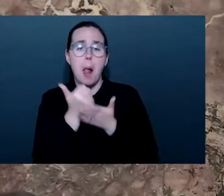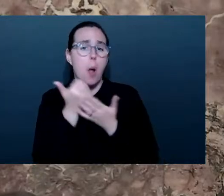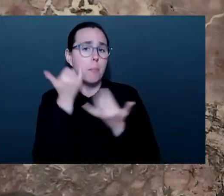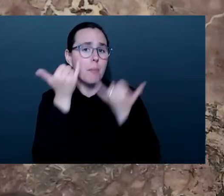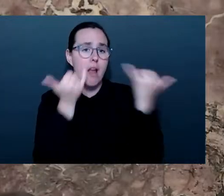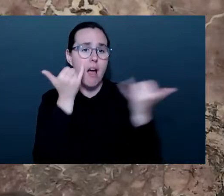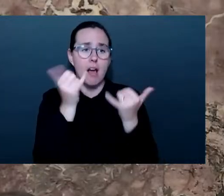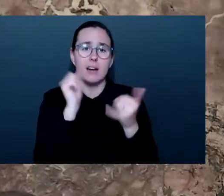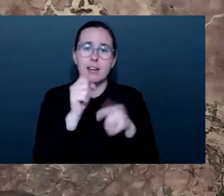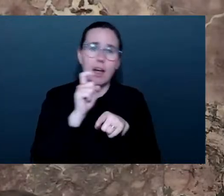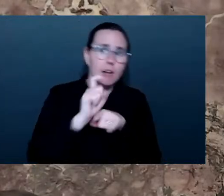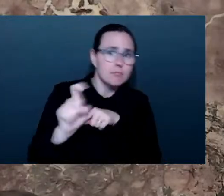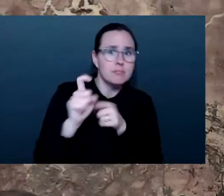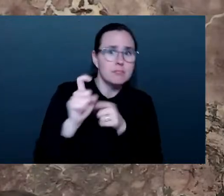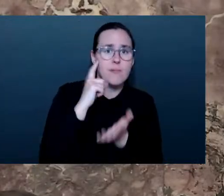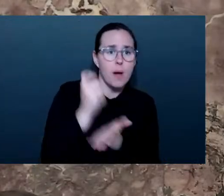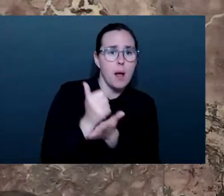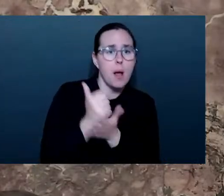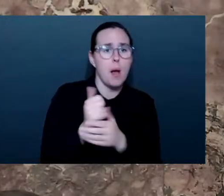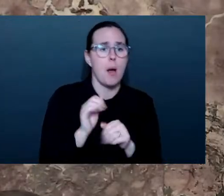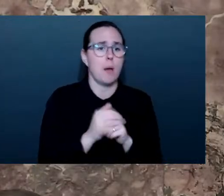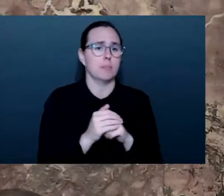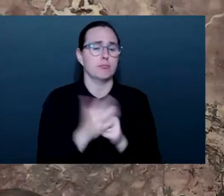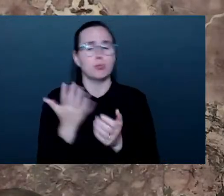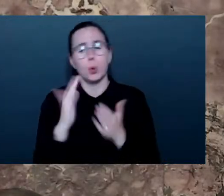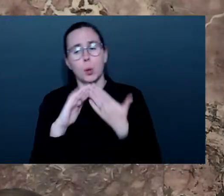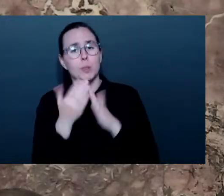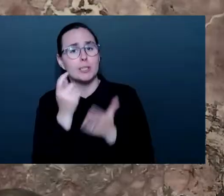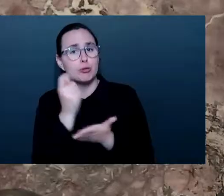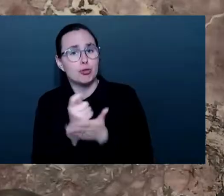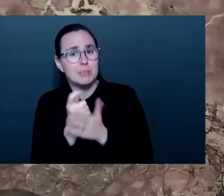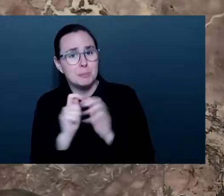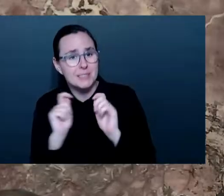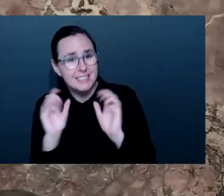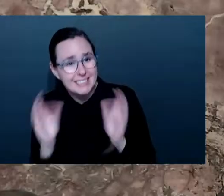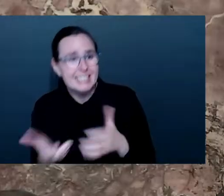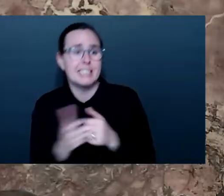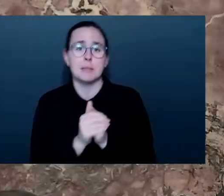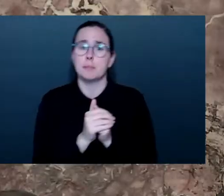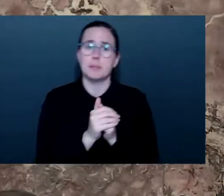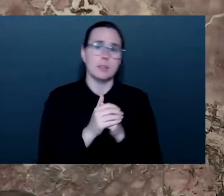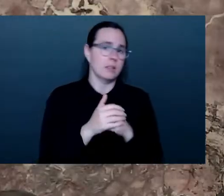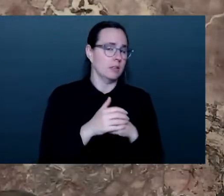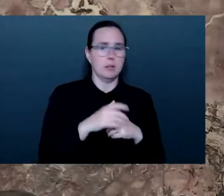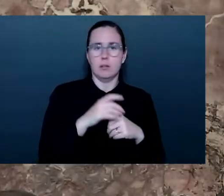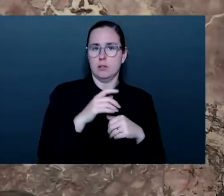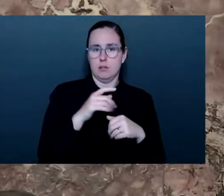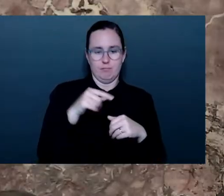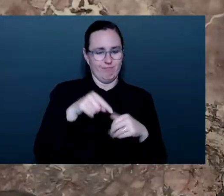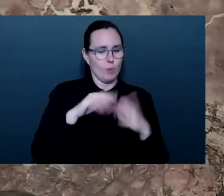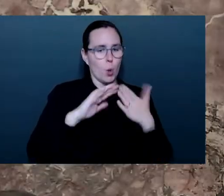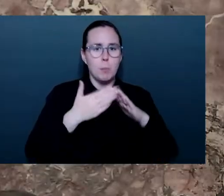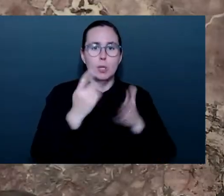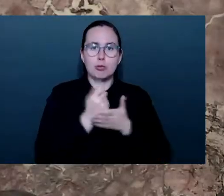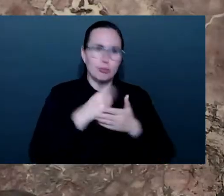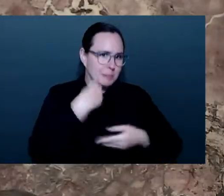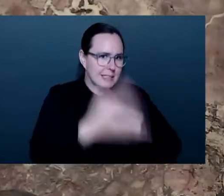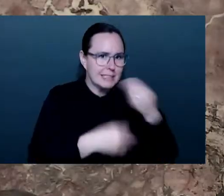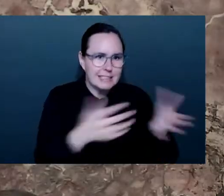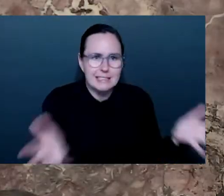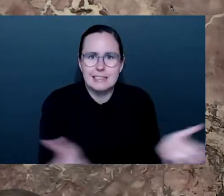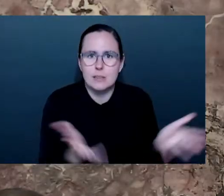that people need to support their mental health as a part of their entire well-being, not just of people and their families, but communities across this